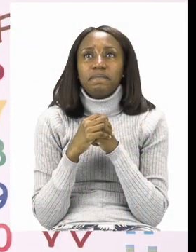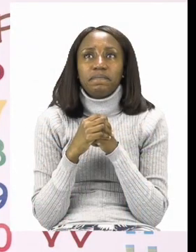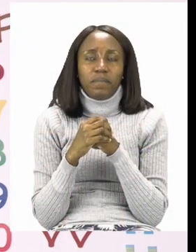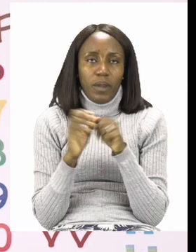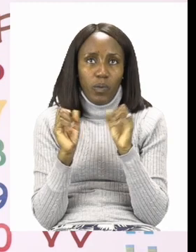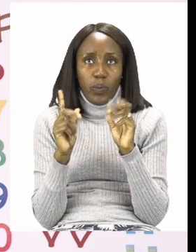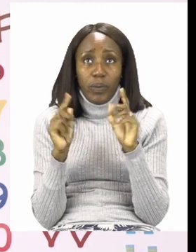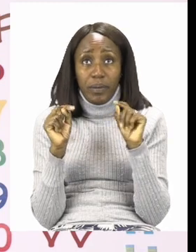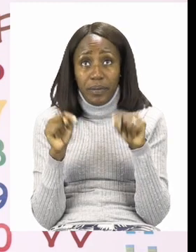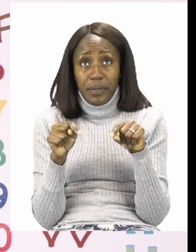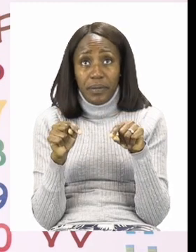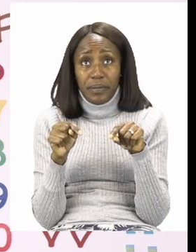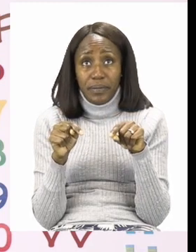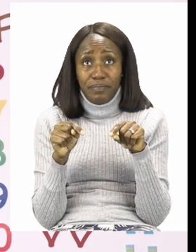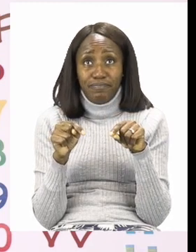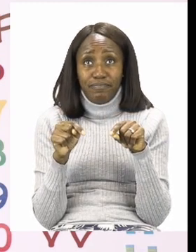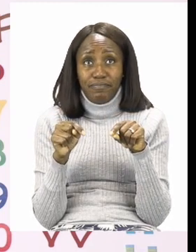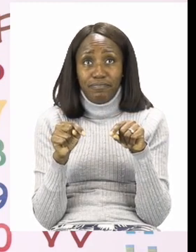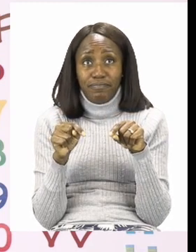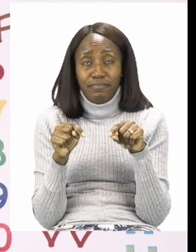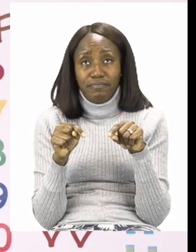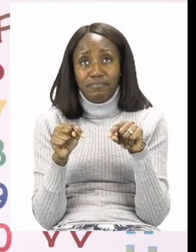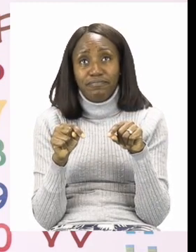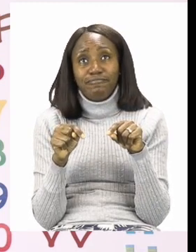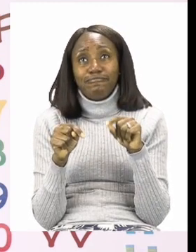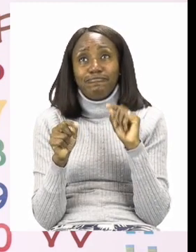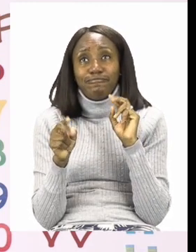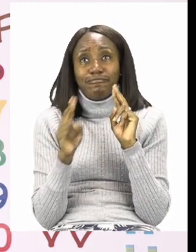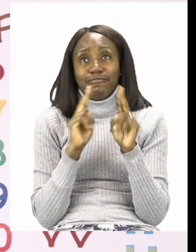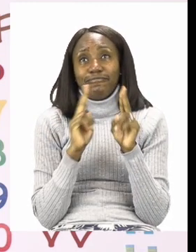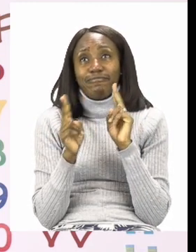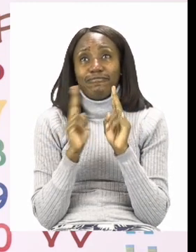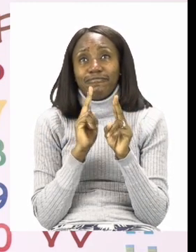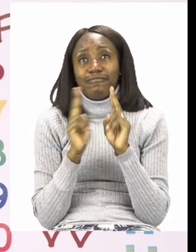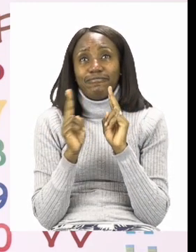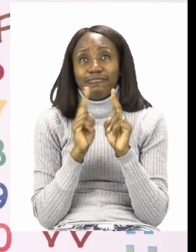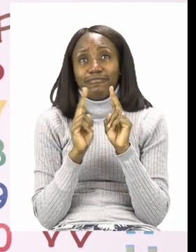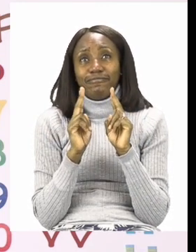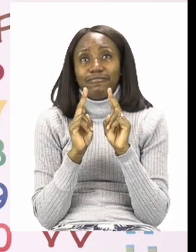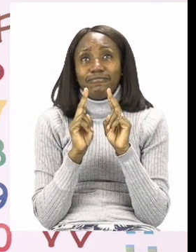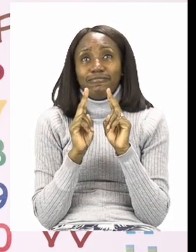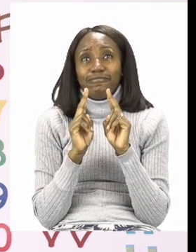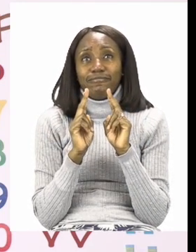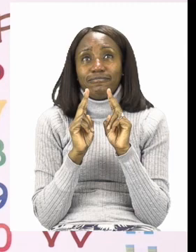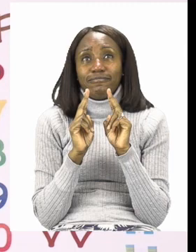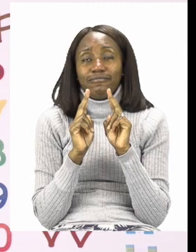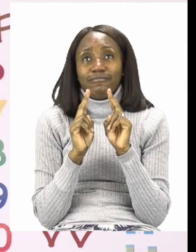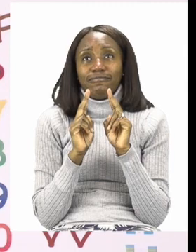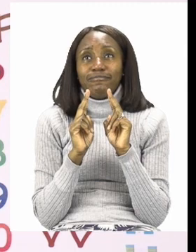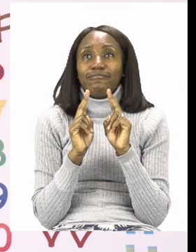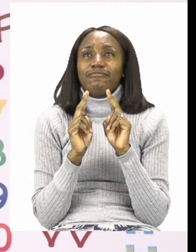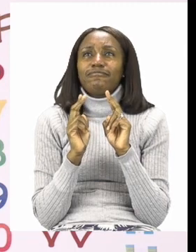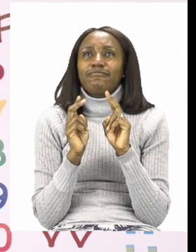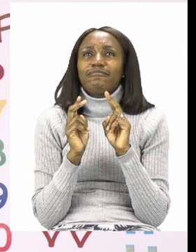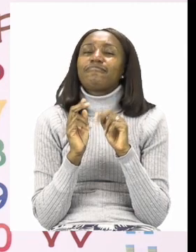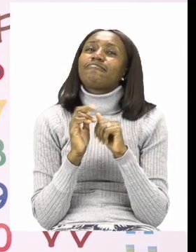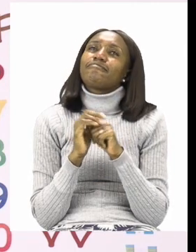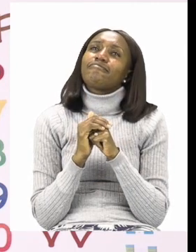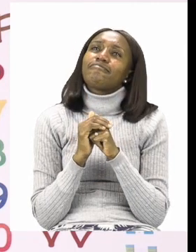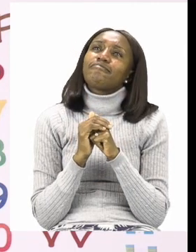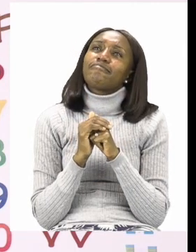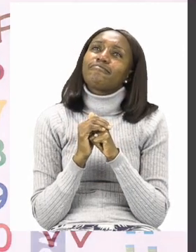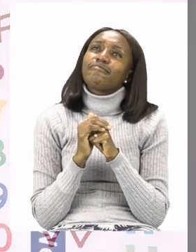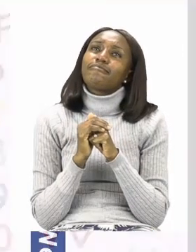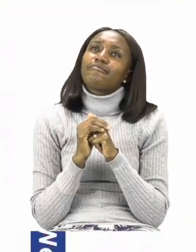Right, so in the next part of our lesson, we are going to talk about data handling. Let's quickly go